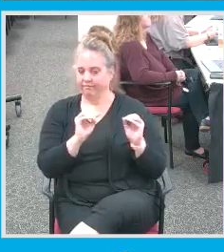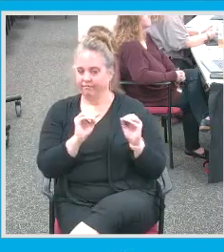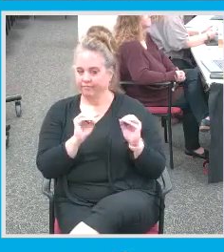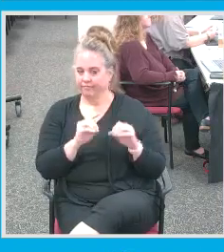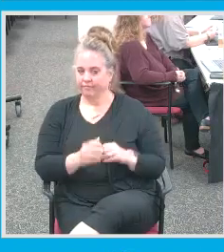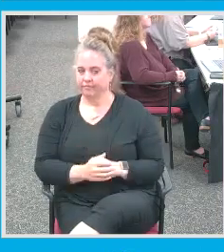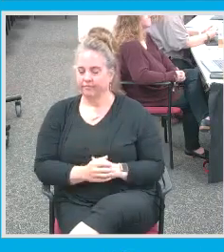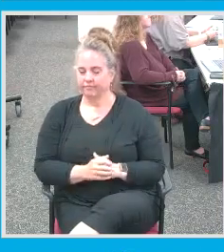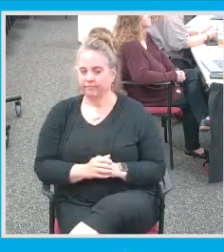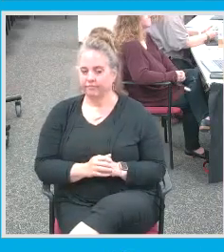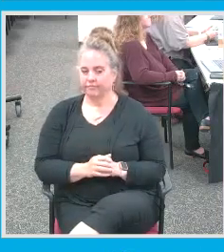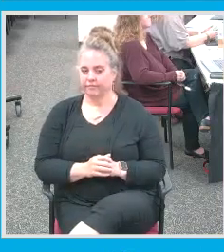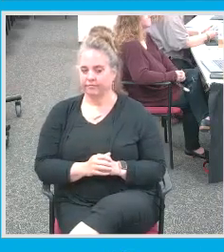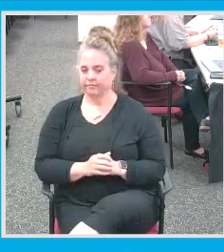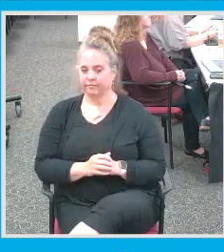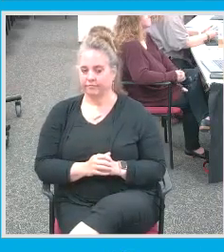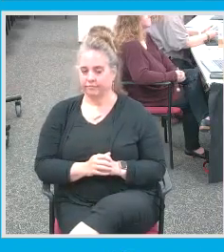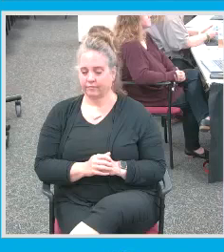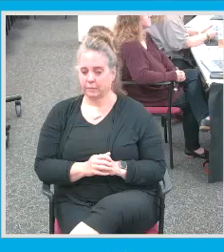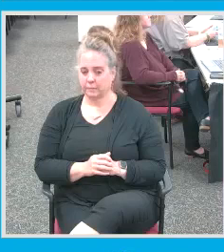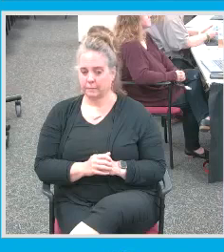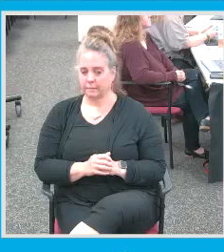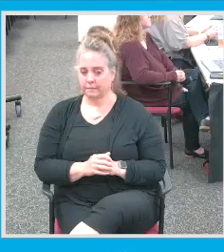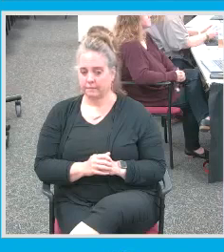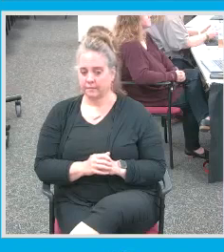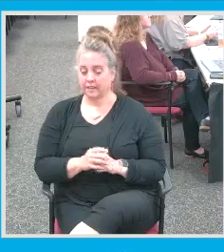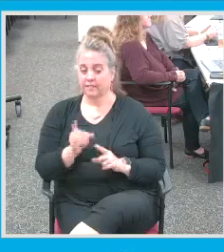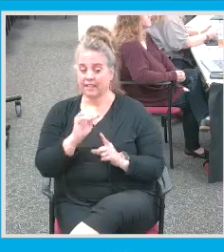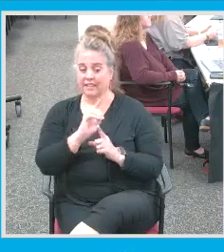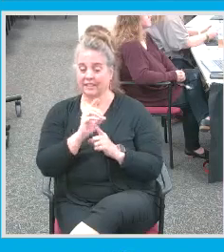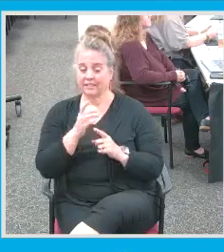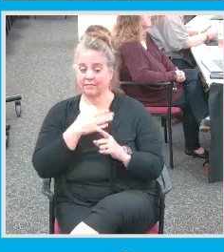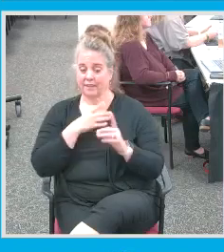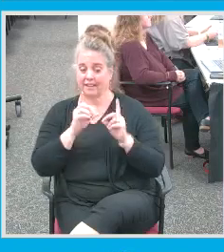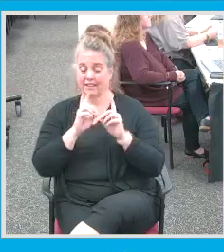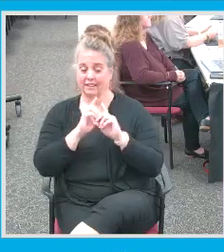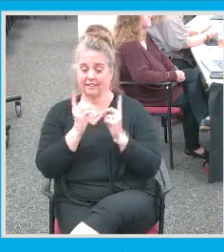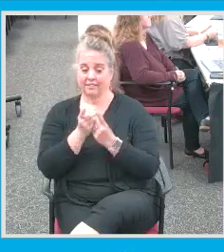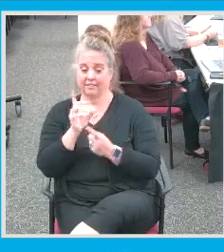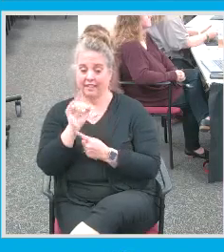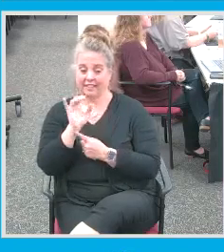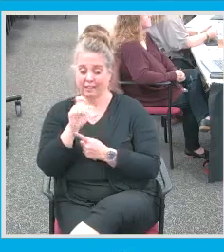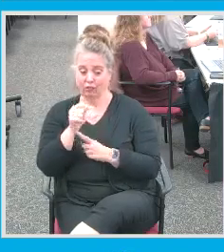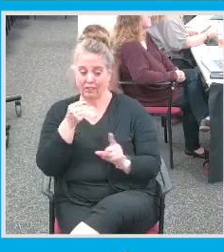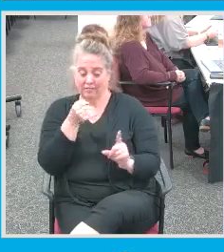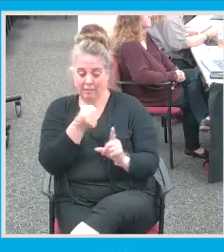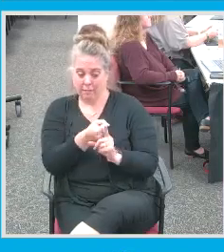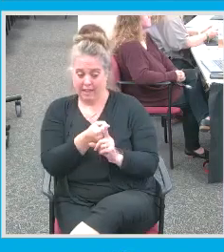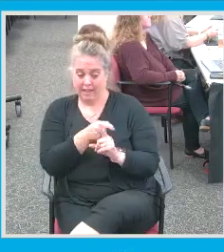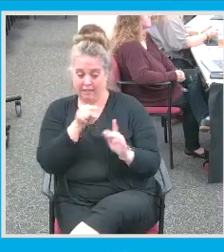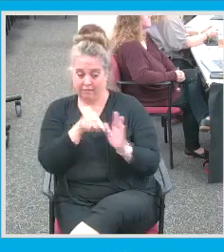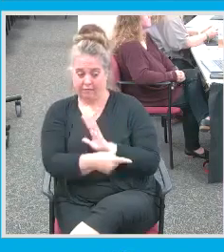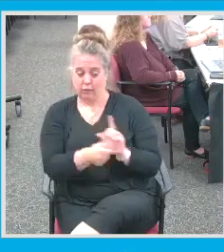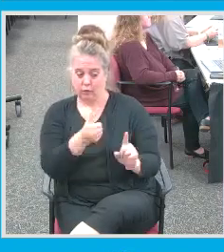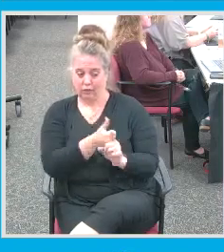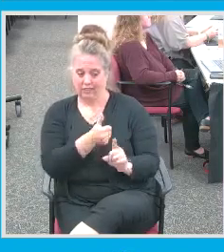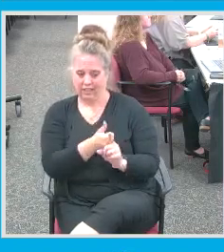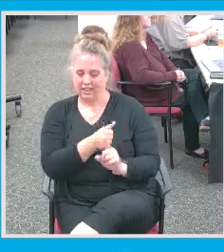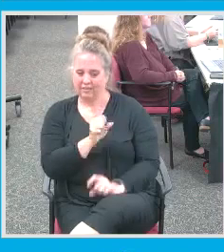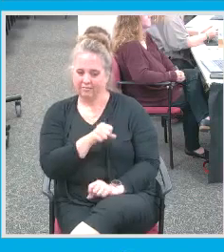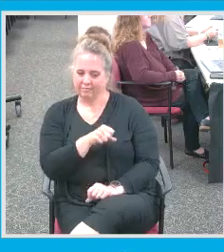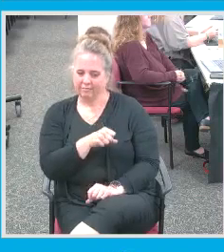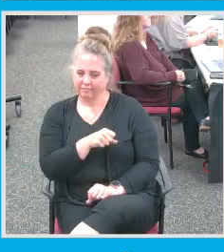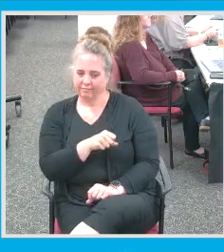my district impacted by suicide? And I promise you the answer is yes. There is not a zip code in our city who's not